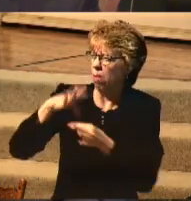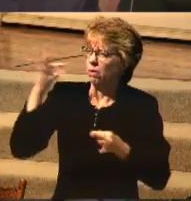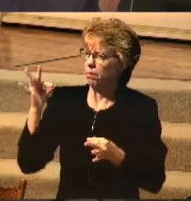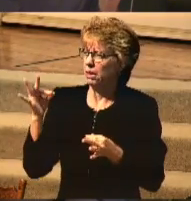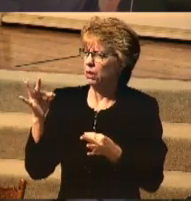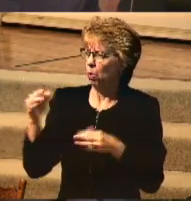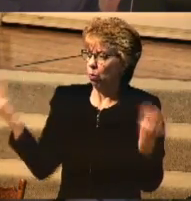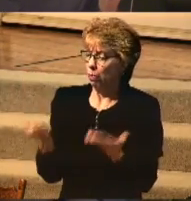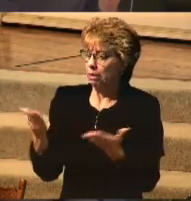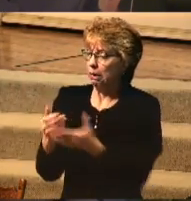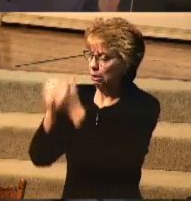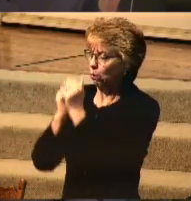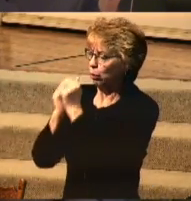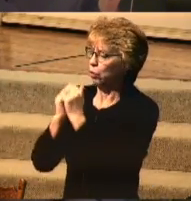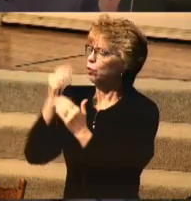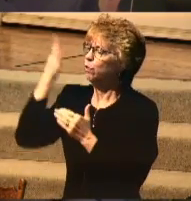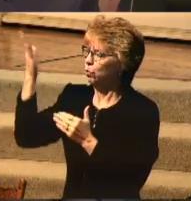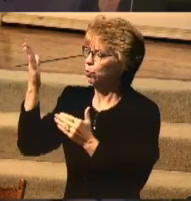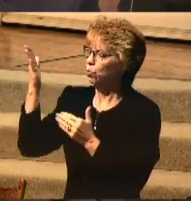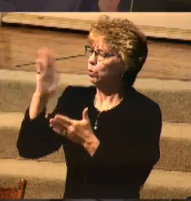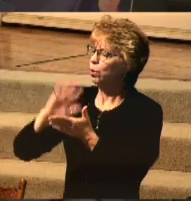to glorify Thy name.